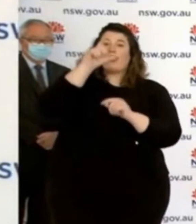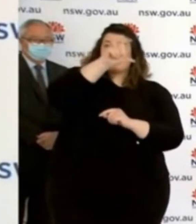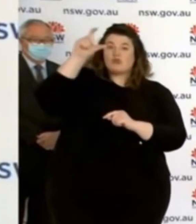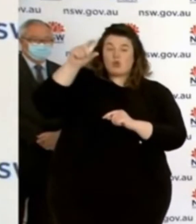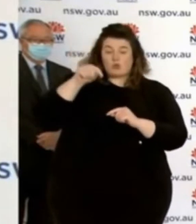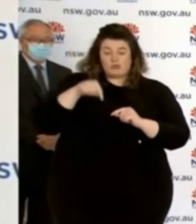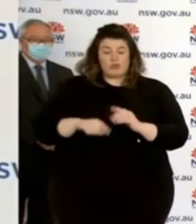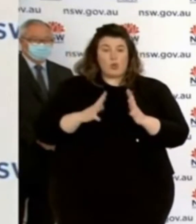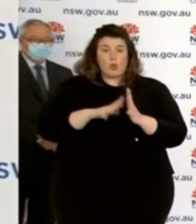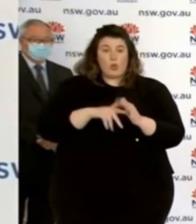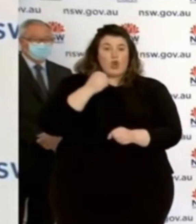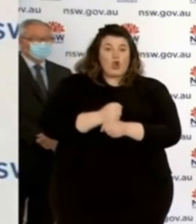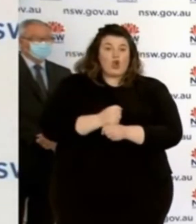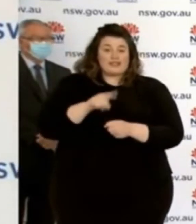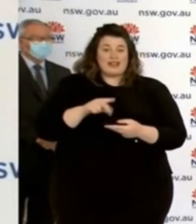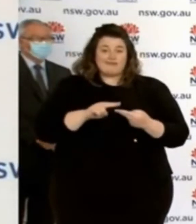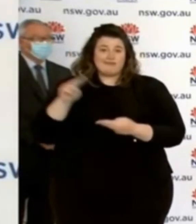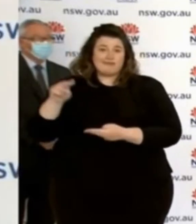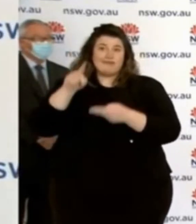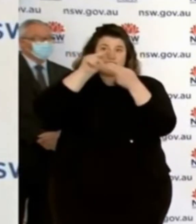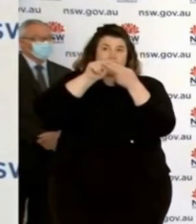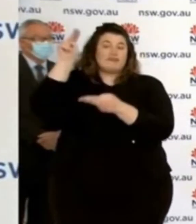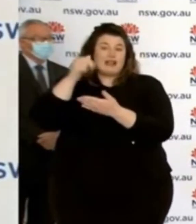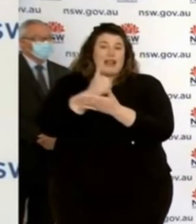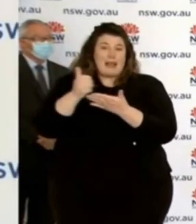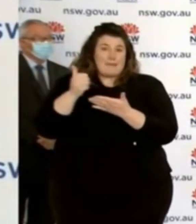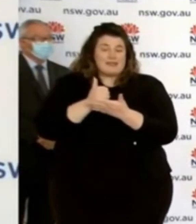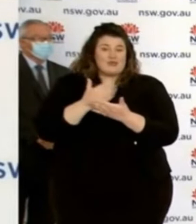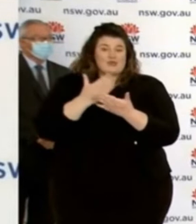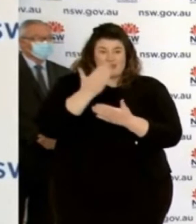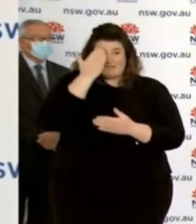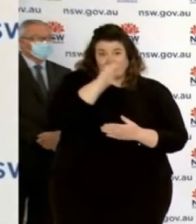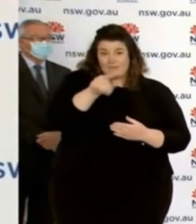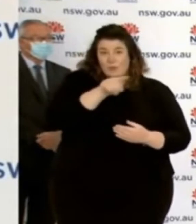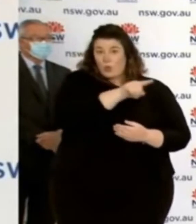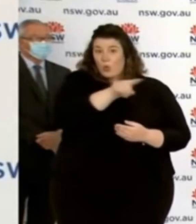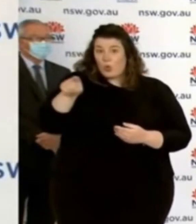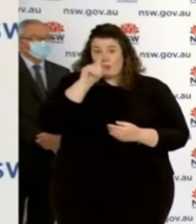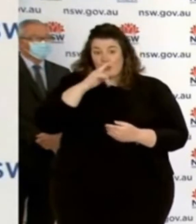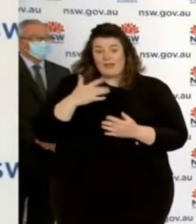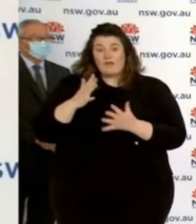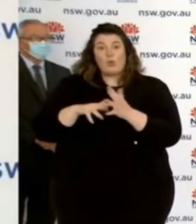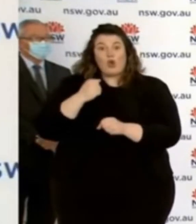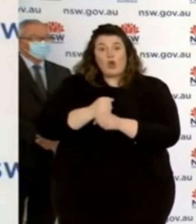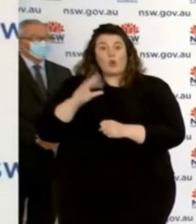Wollongong, we are seeing an increase of cases in those 2 areas, and again a big call out to our Wollongong and